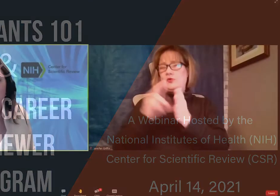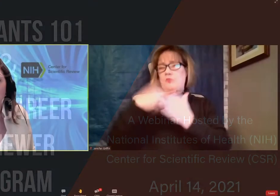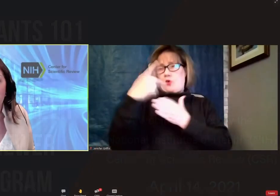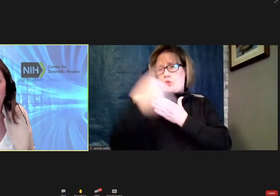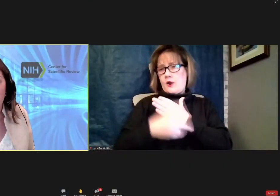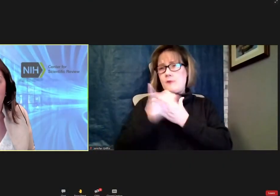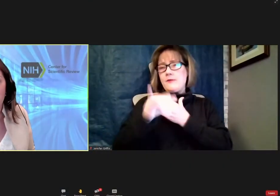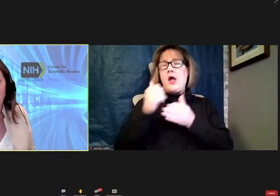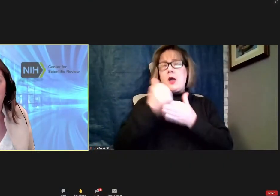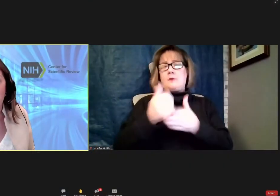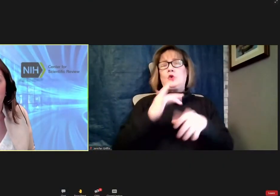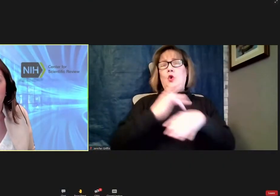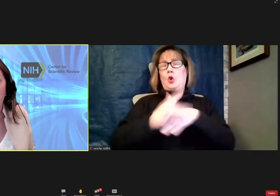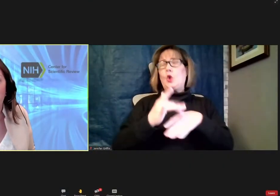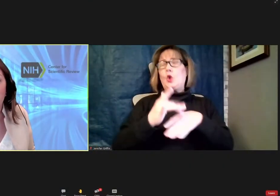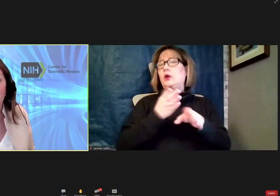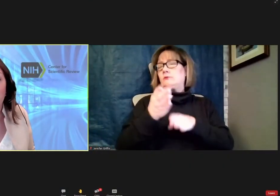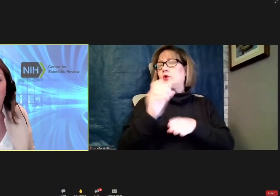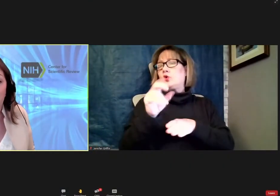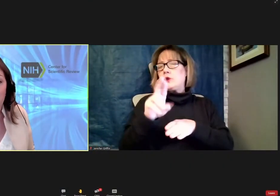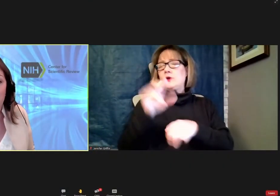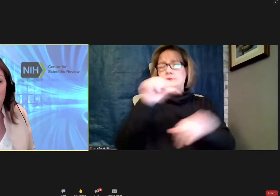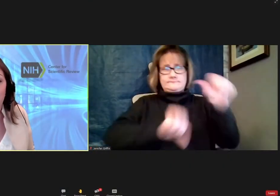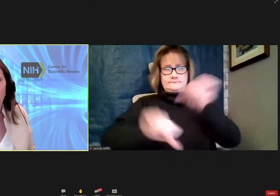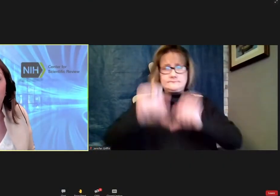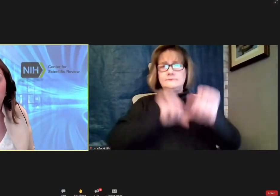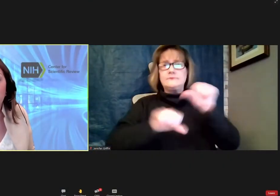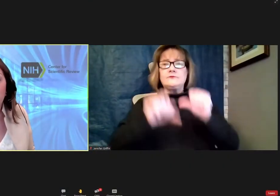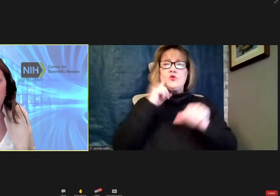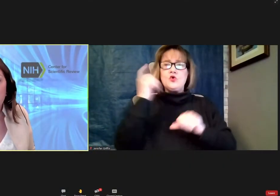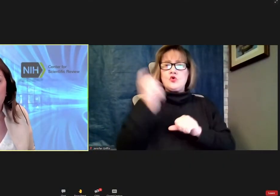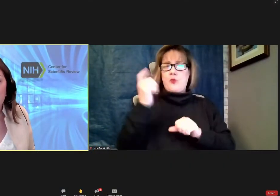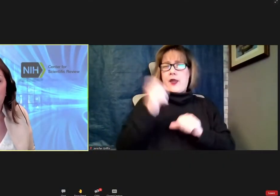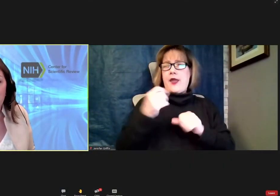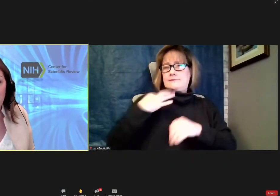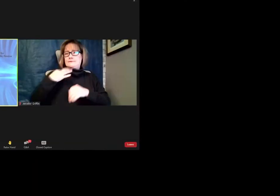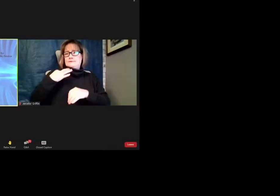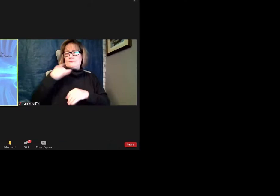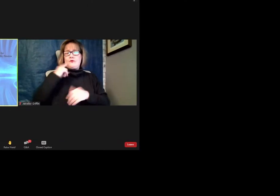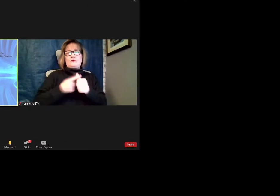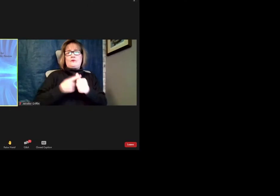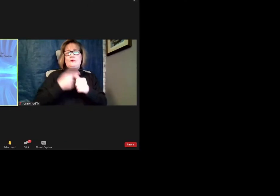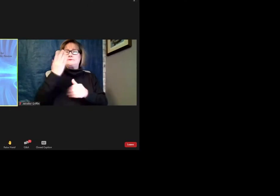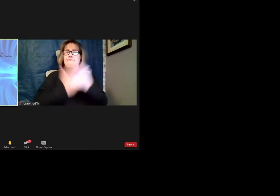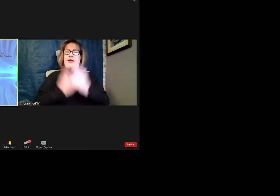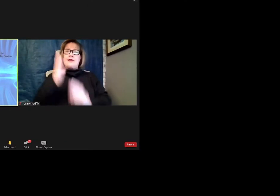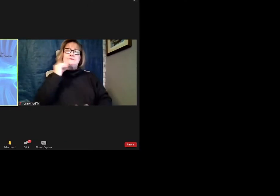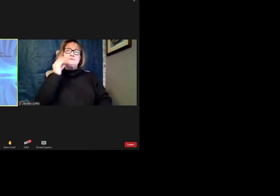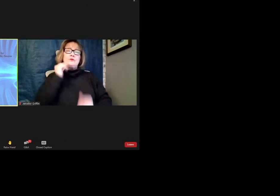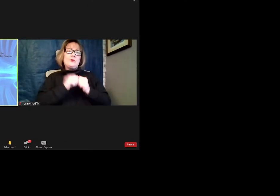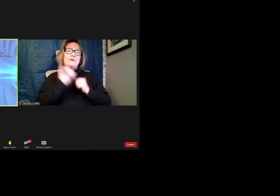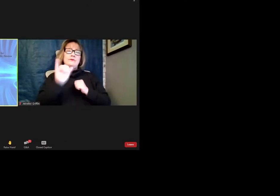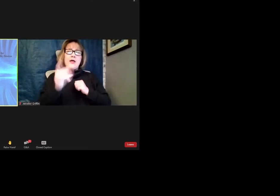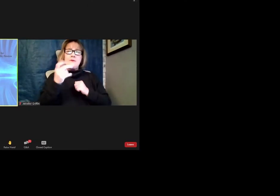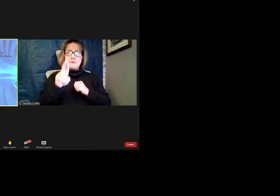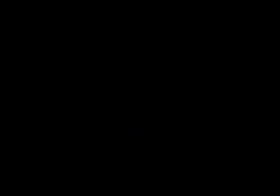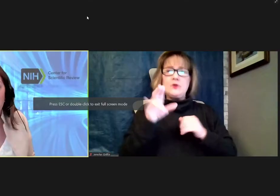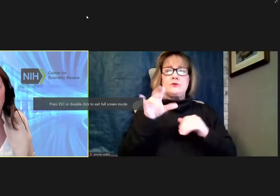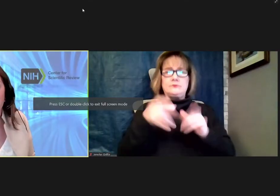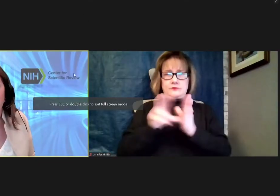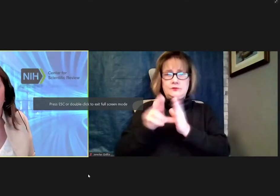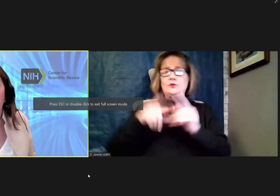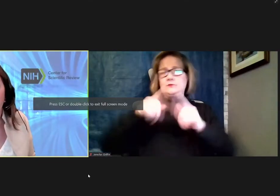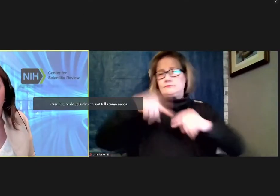to help early career scientists become more competitive grant applicants through firsthand experience with peer review, and also to enrich and